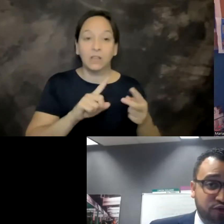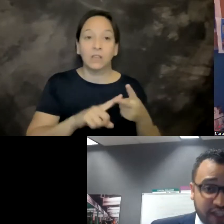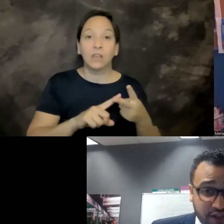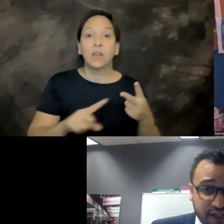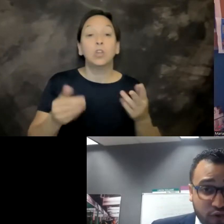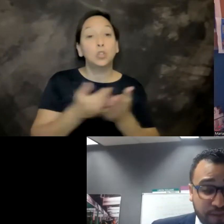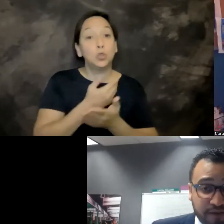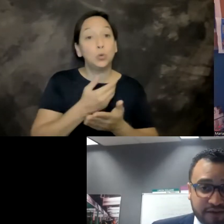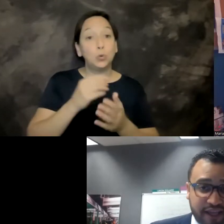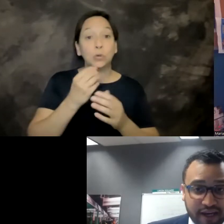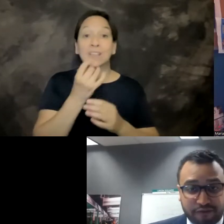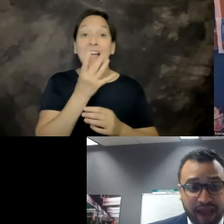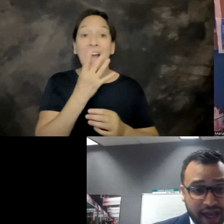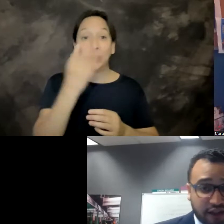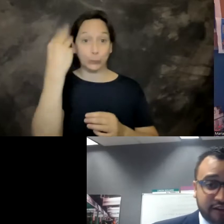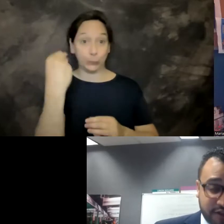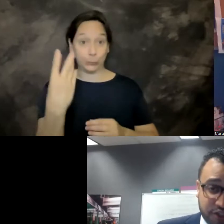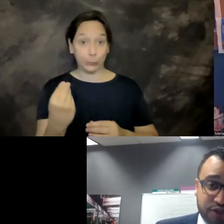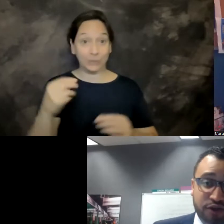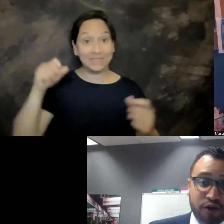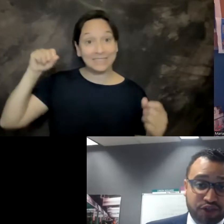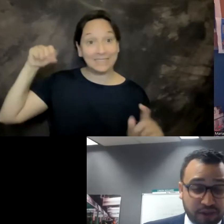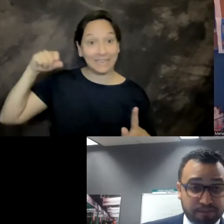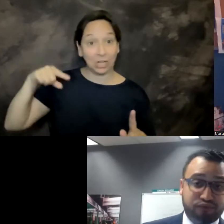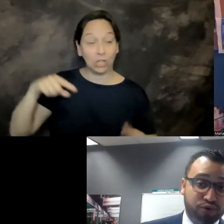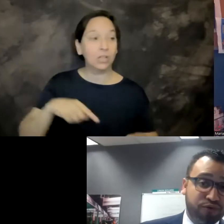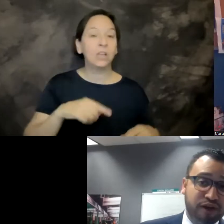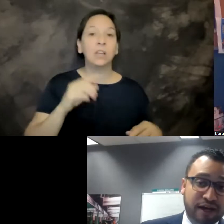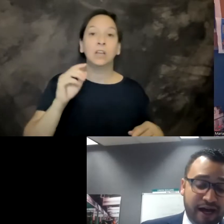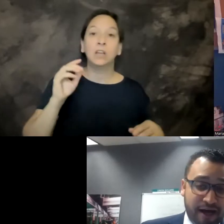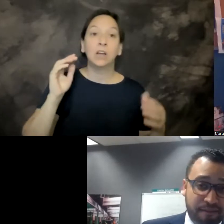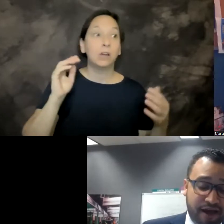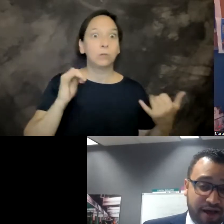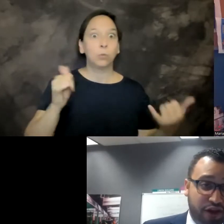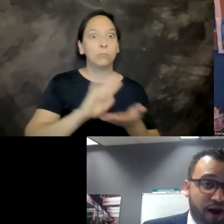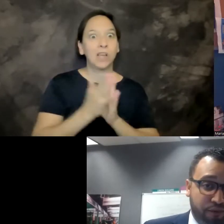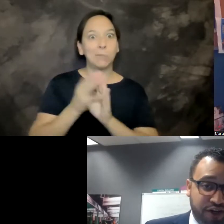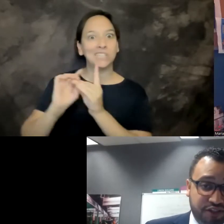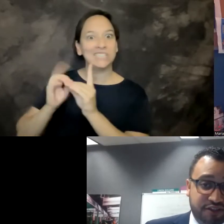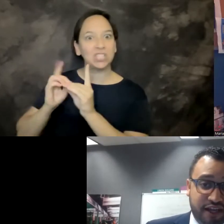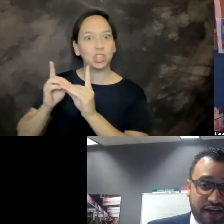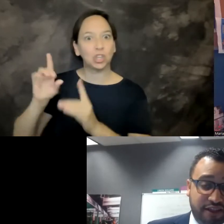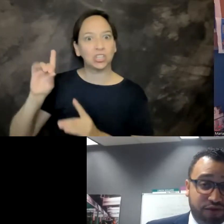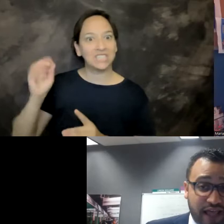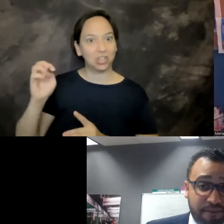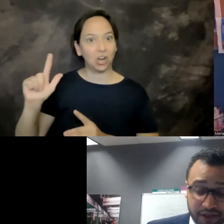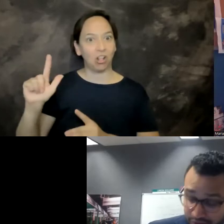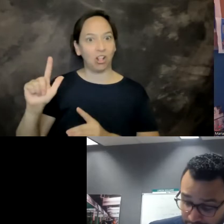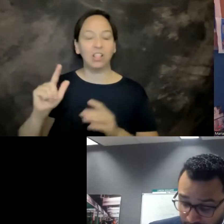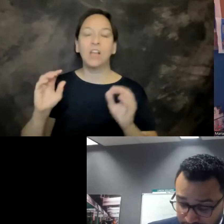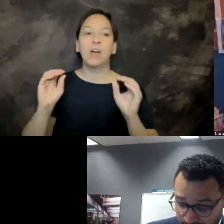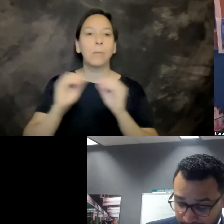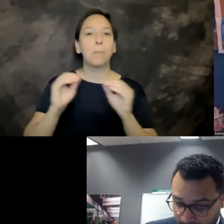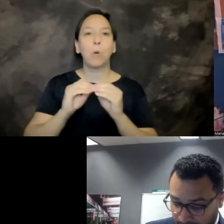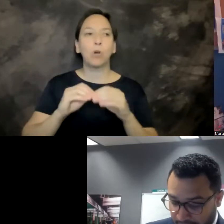installing new signaling equipment, taking it from analog to digital, which will improve the operations and the reliability